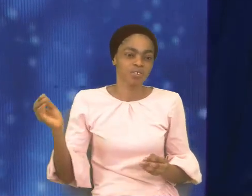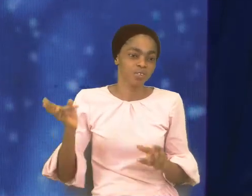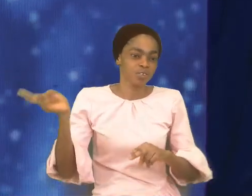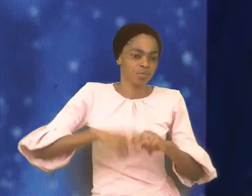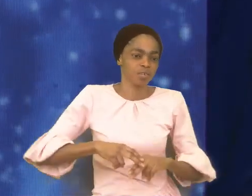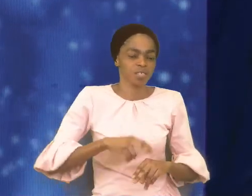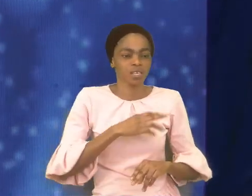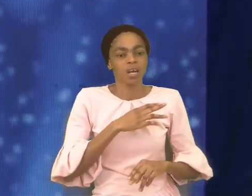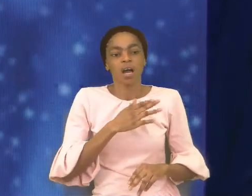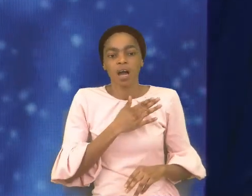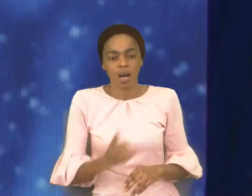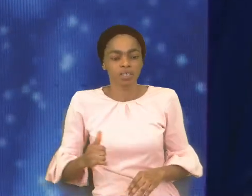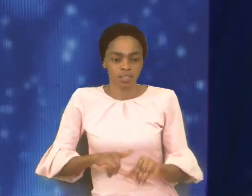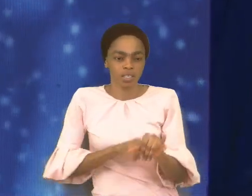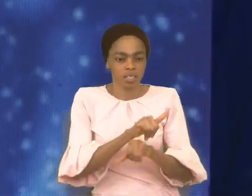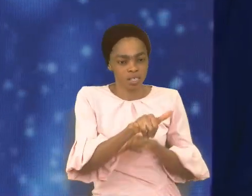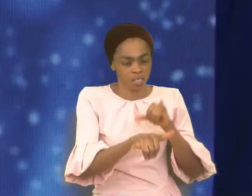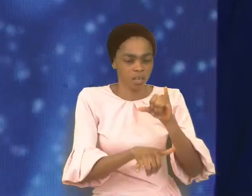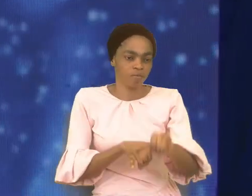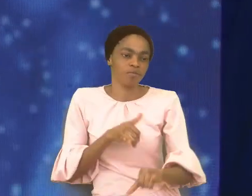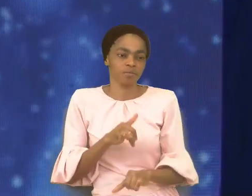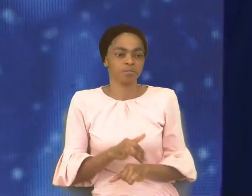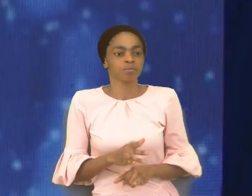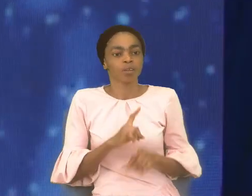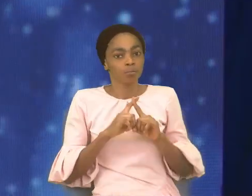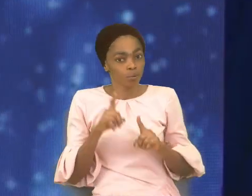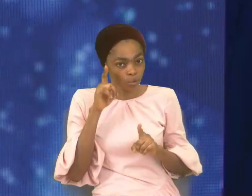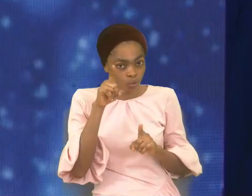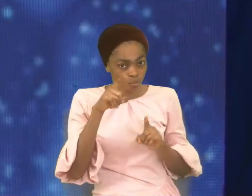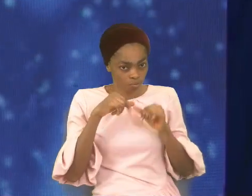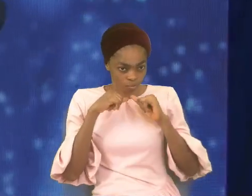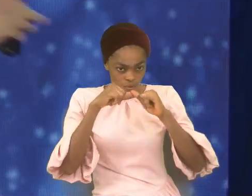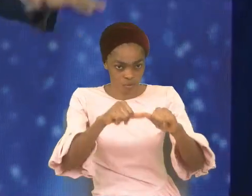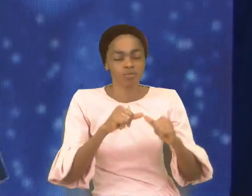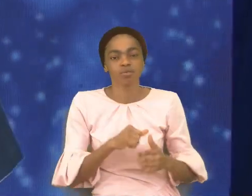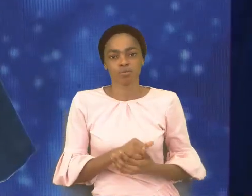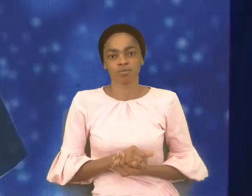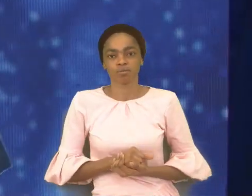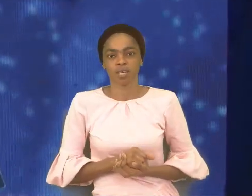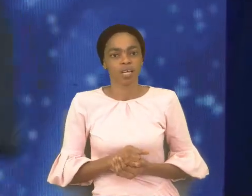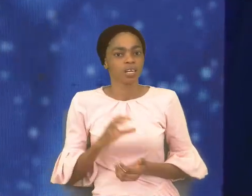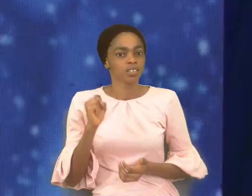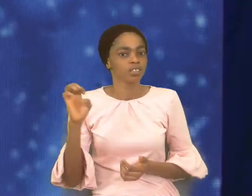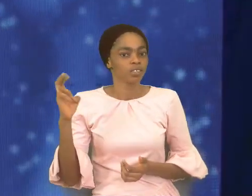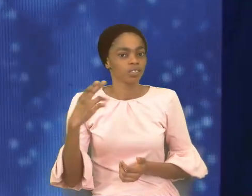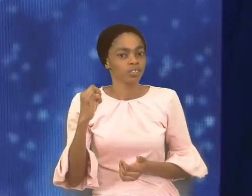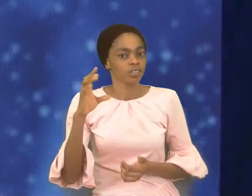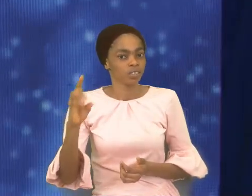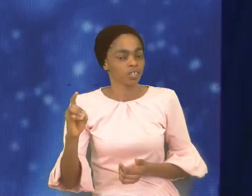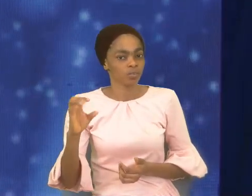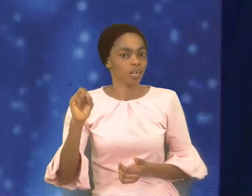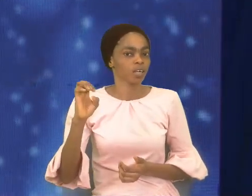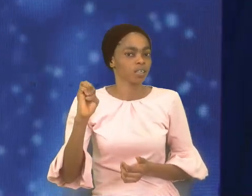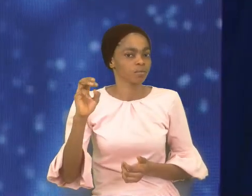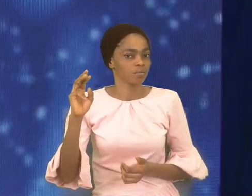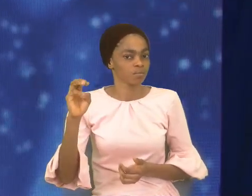continue thou, Shadrach, Meshach, and Abednego continued When they were promoted, they continued worshiping